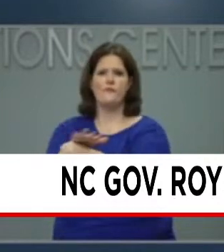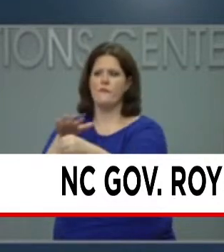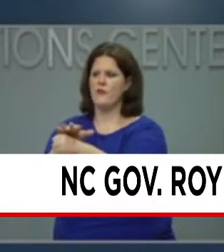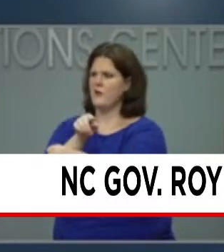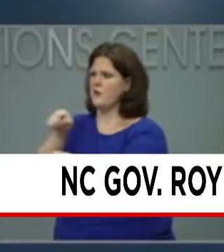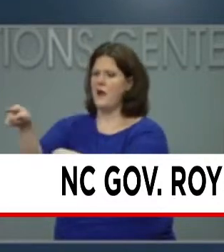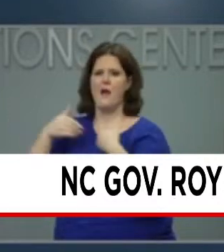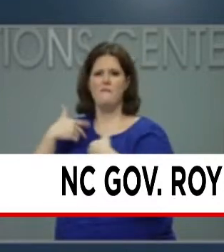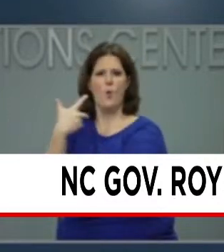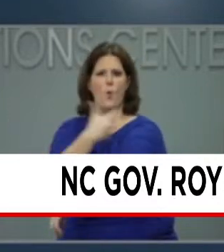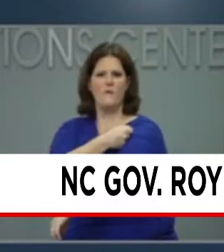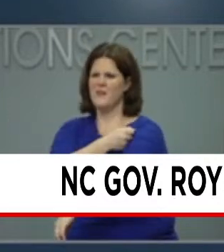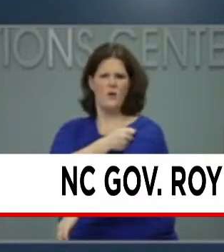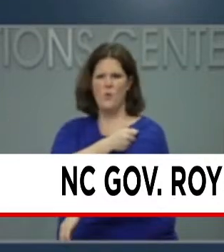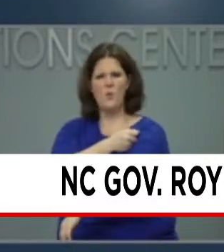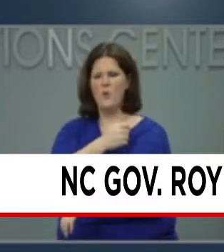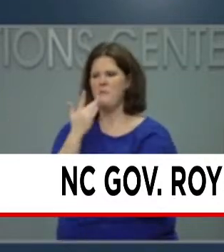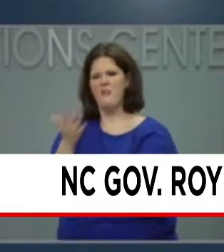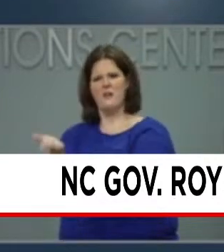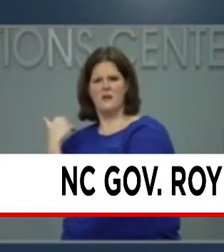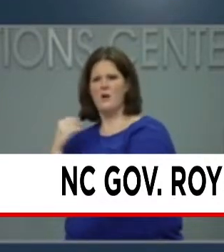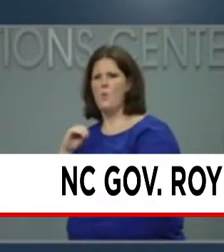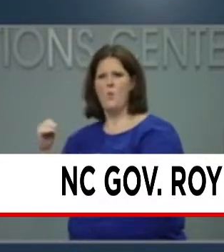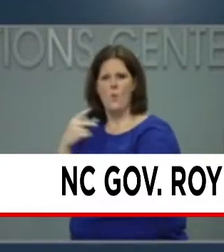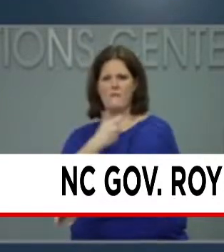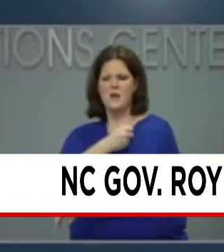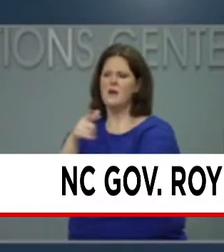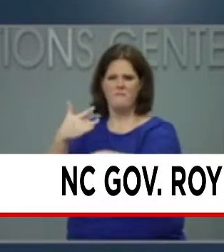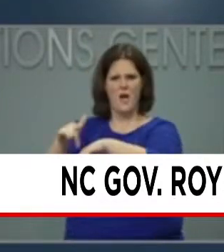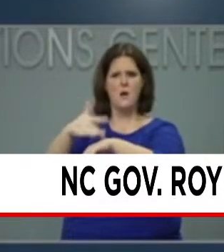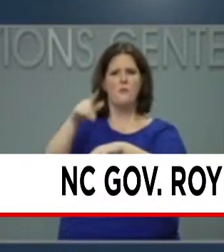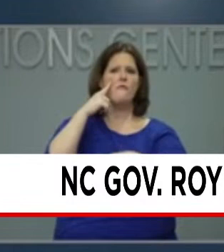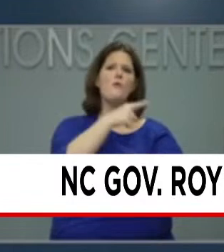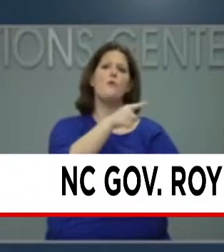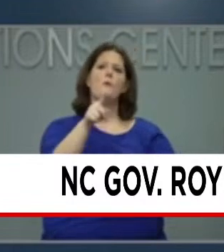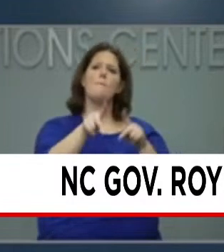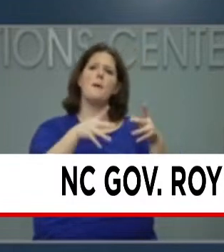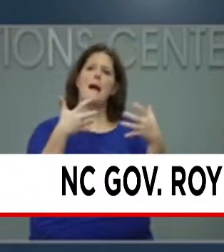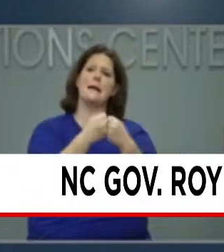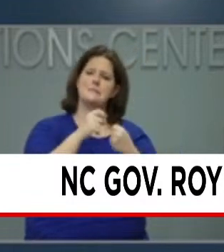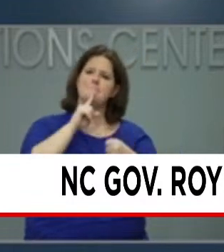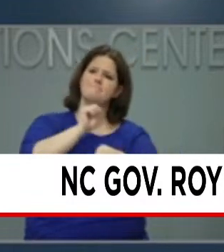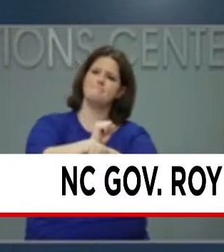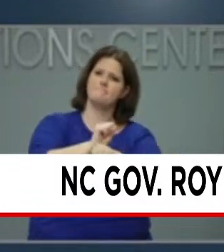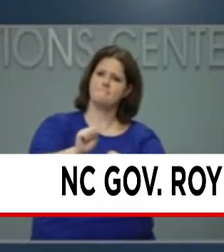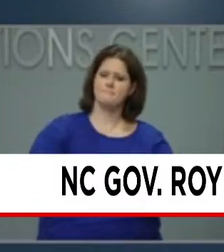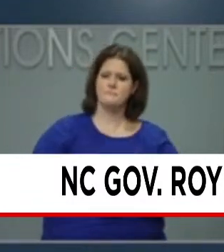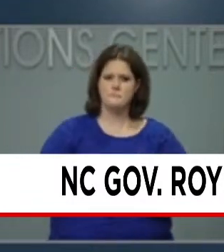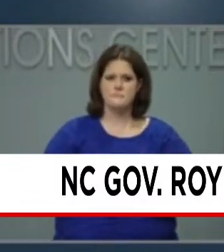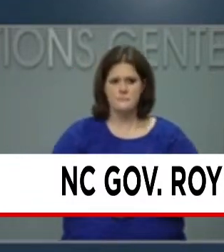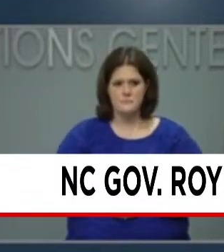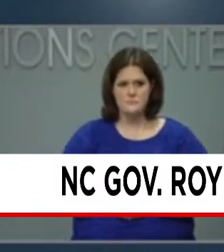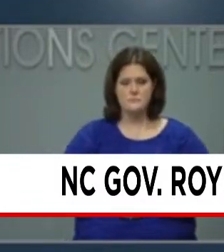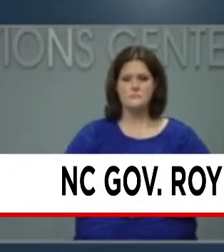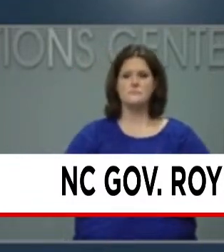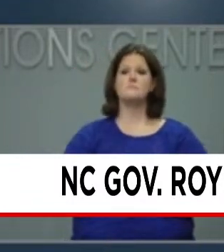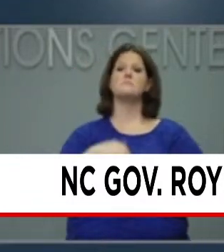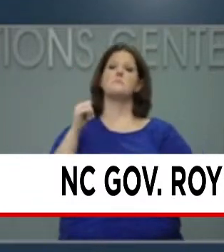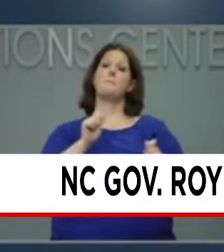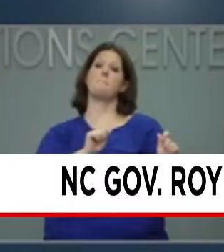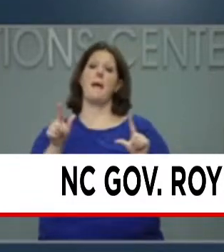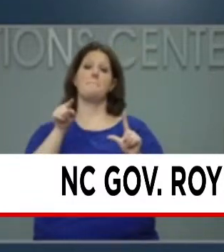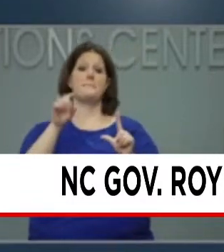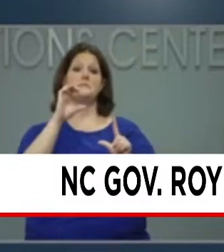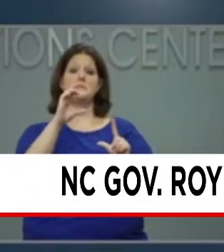with COVID-19. This next slide looks at what's happening at the local level, and this is a map from the CDC that